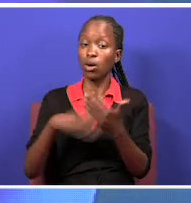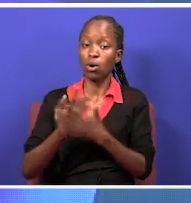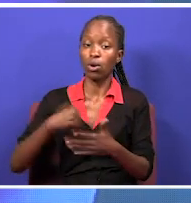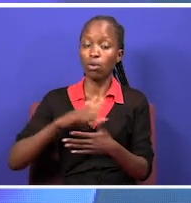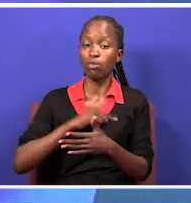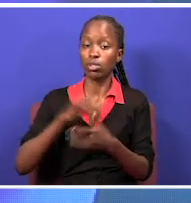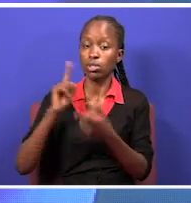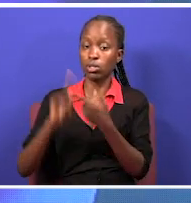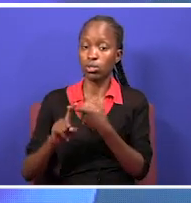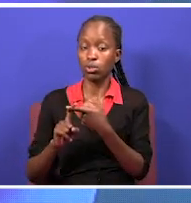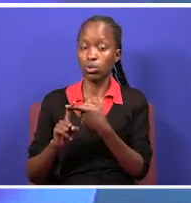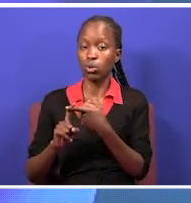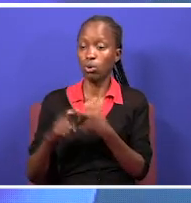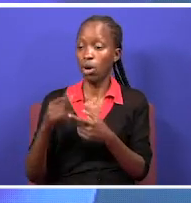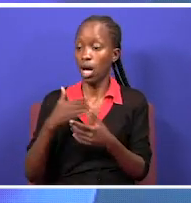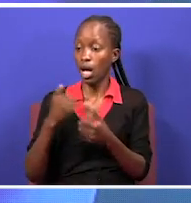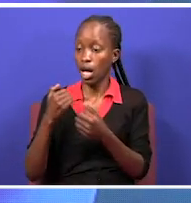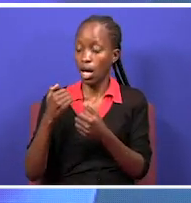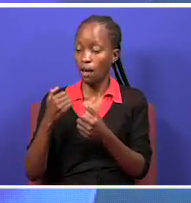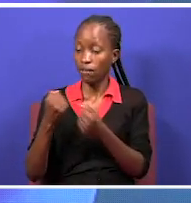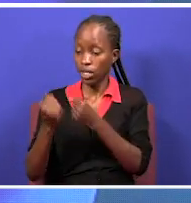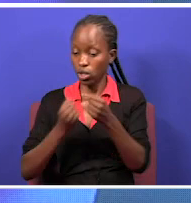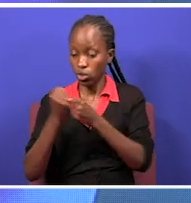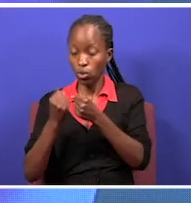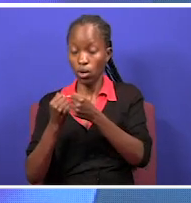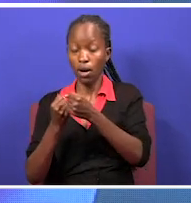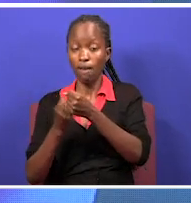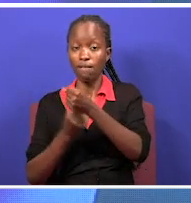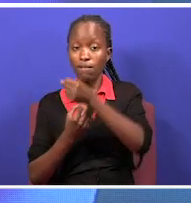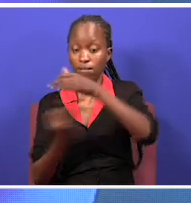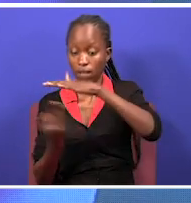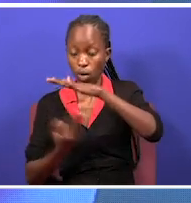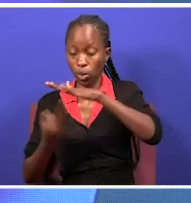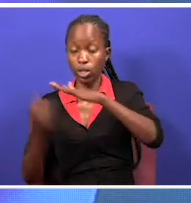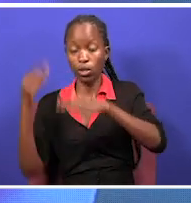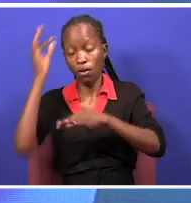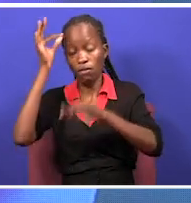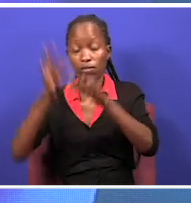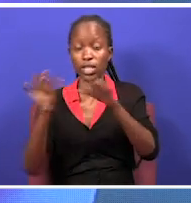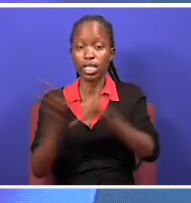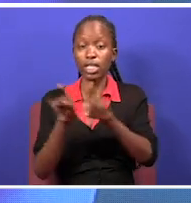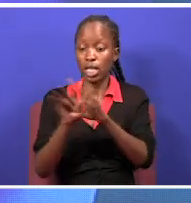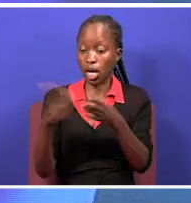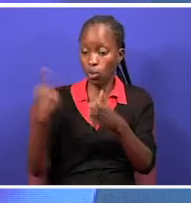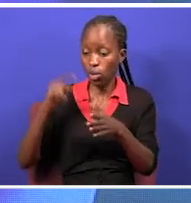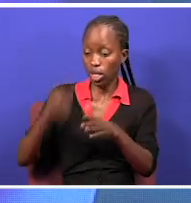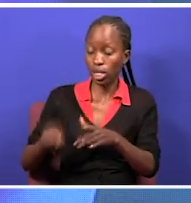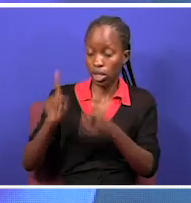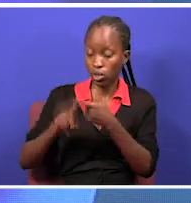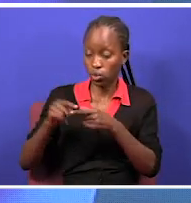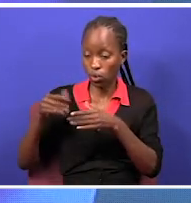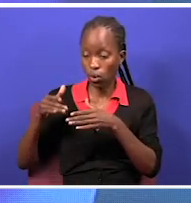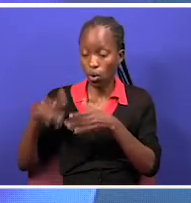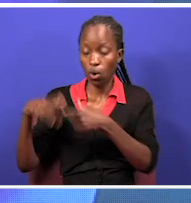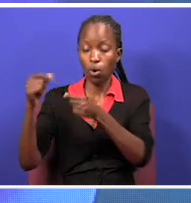form firm foundations of faith and of the way that we should go. Proverbs